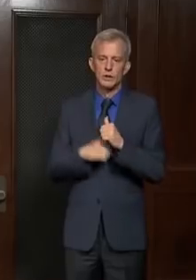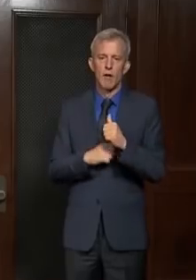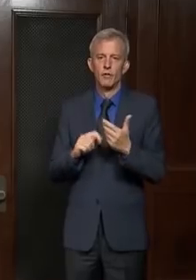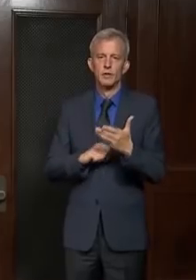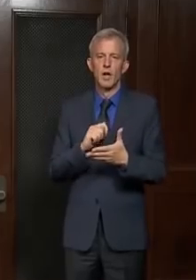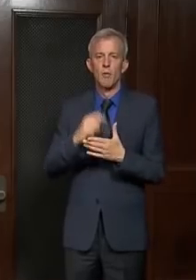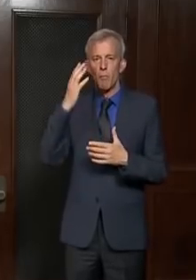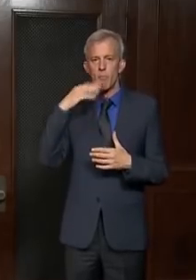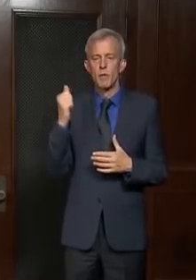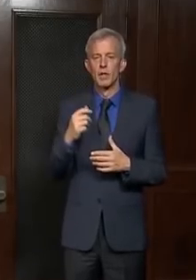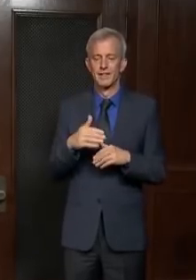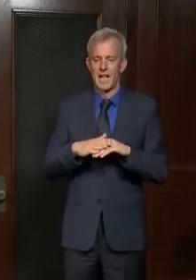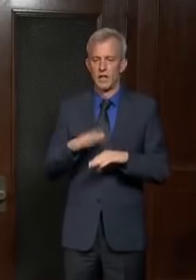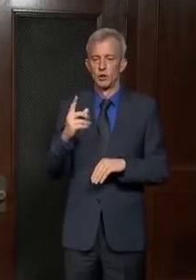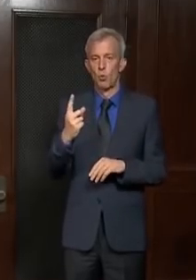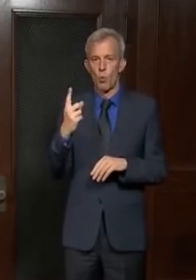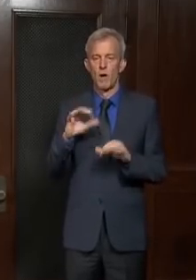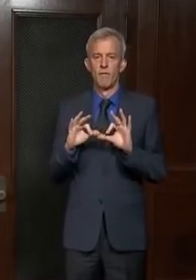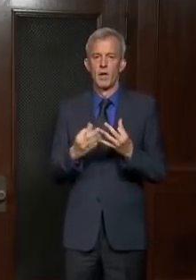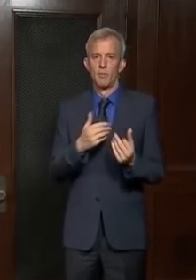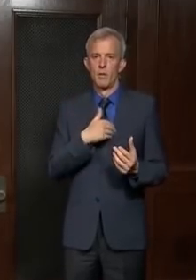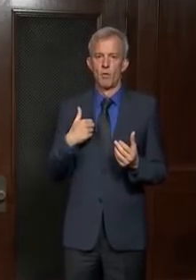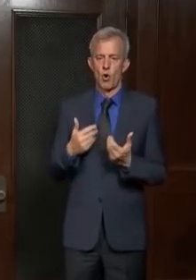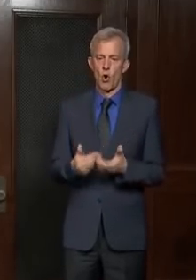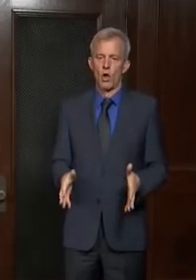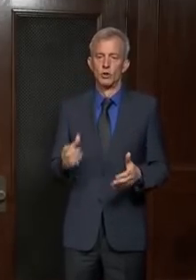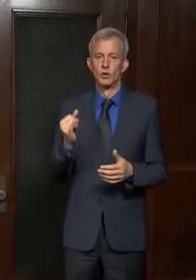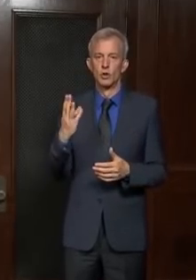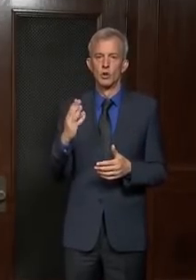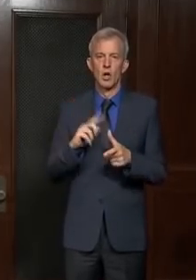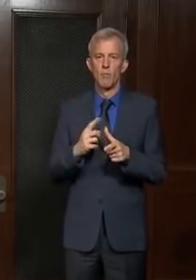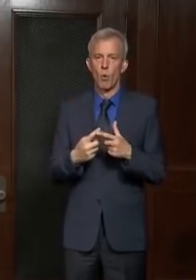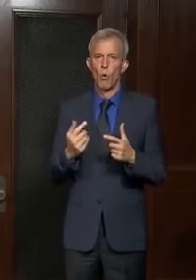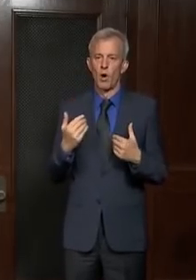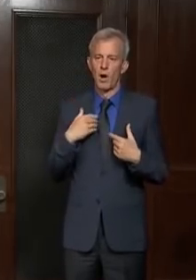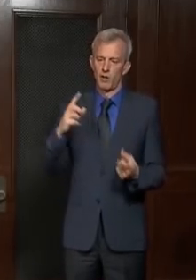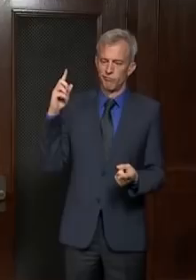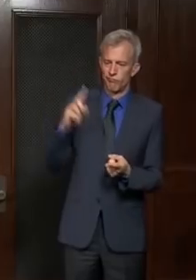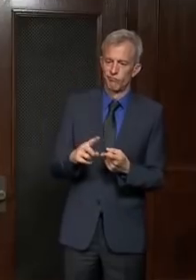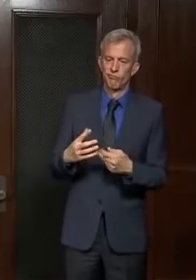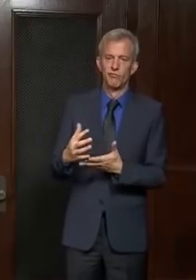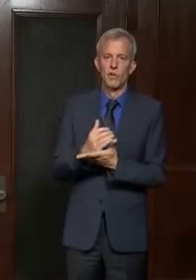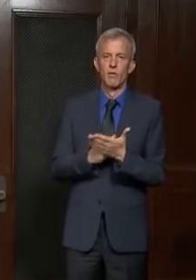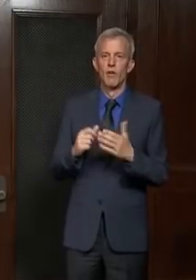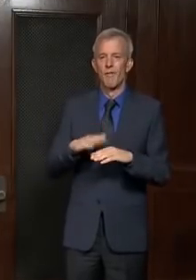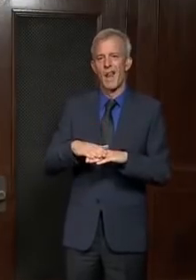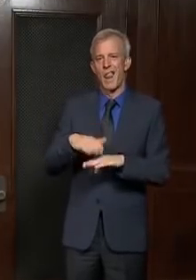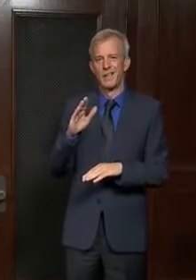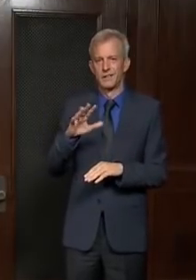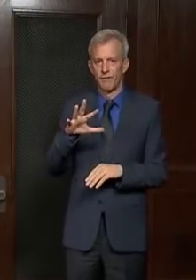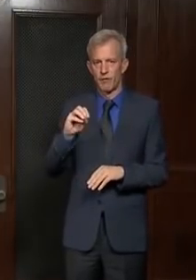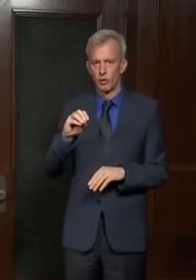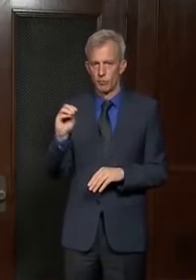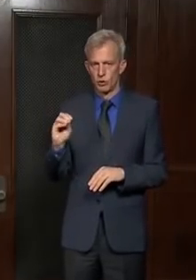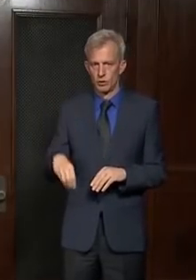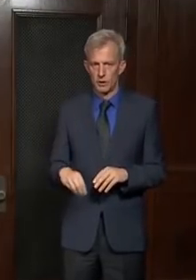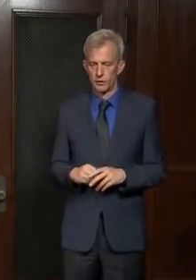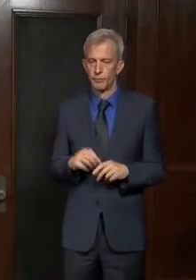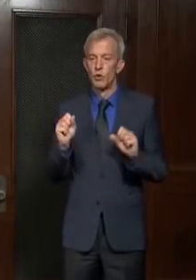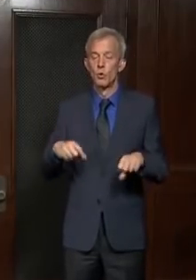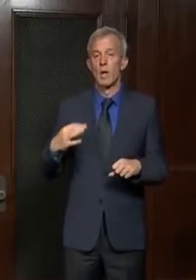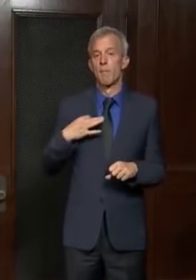at least one family member has lost their job or experienced a reduction in income of at least 50%. You can